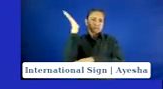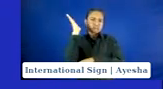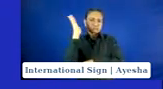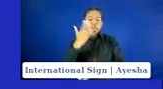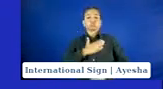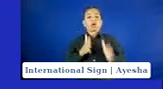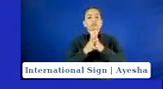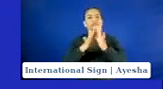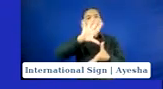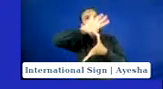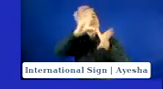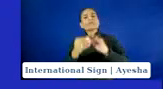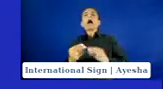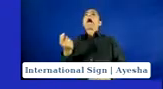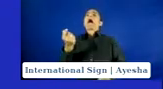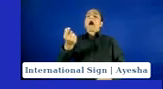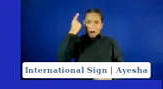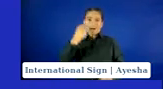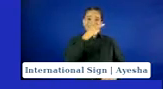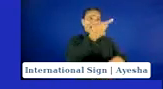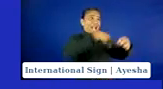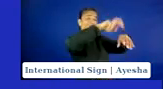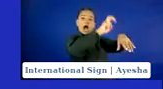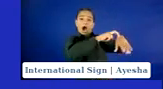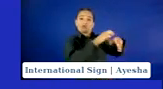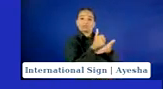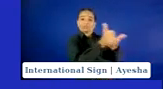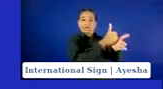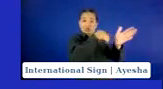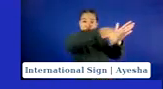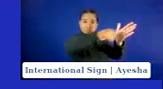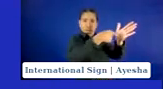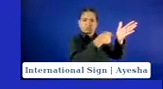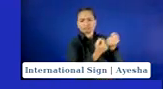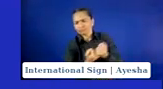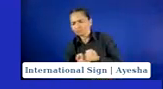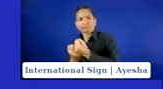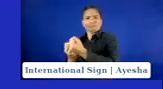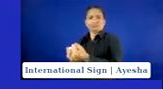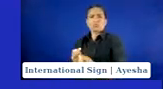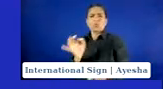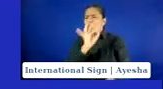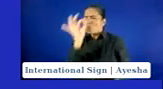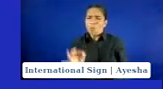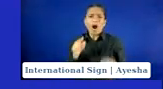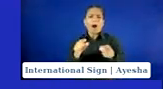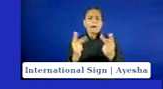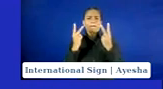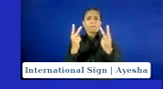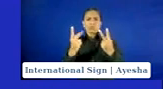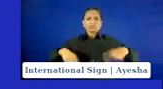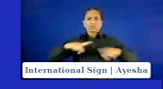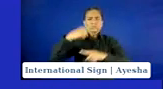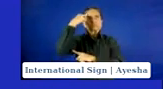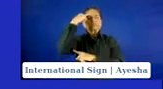supporting and how the importance of considering inclusivity in social protection policy. And I